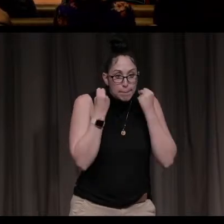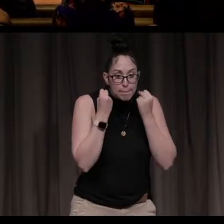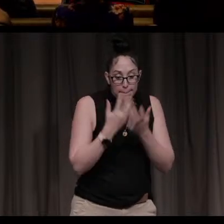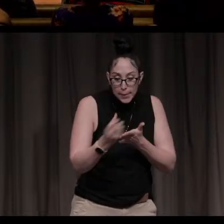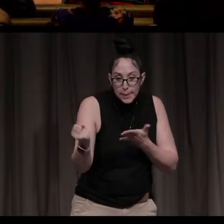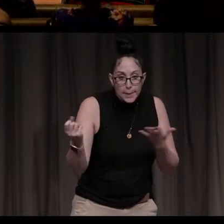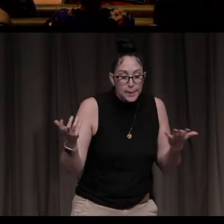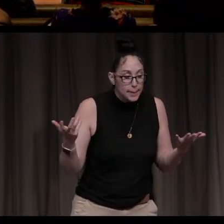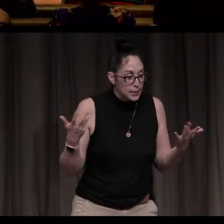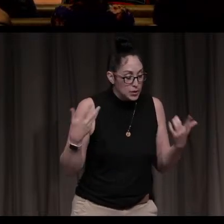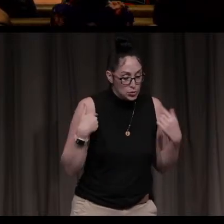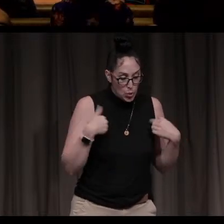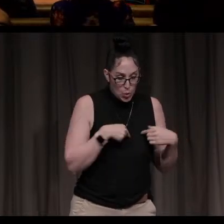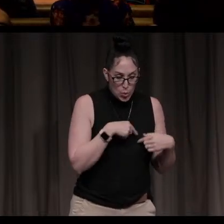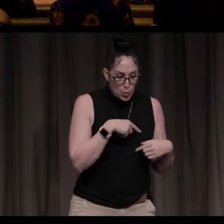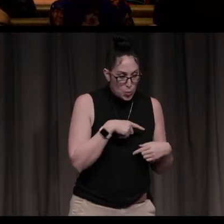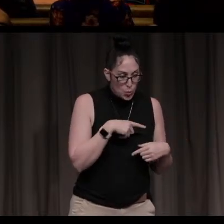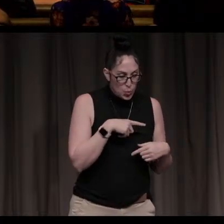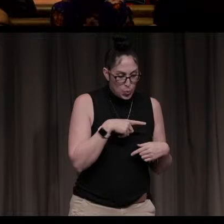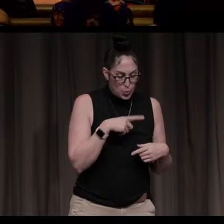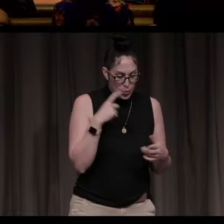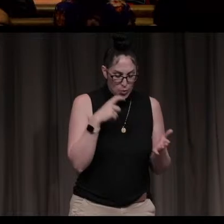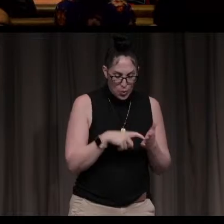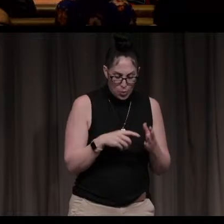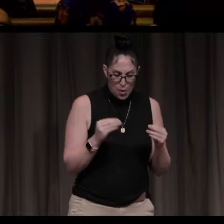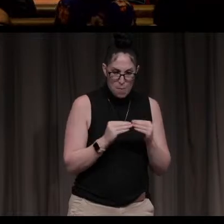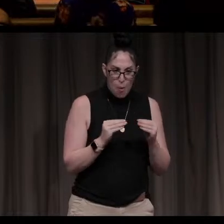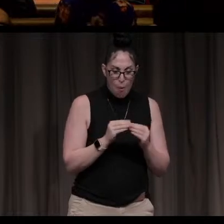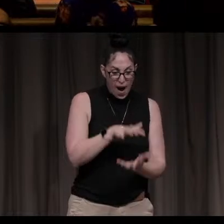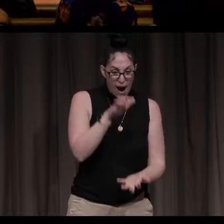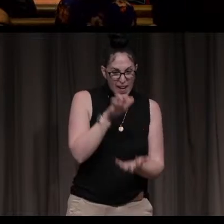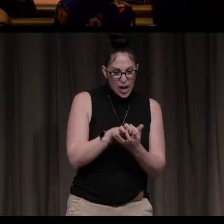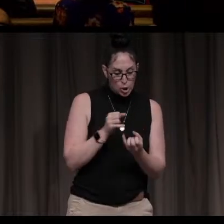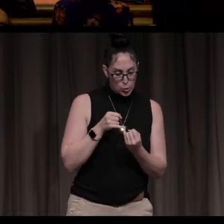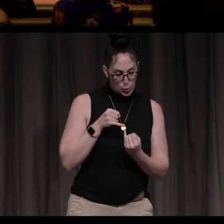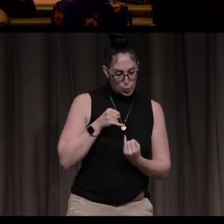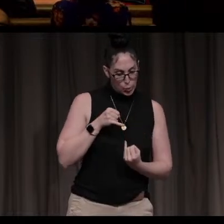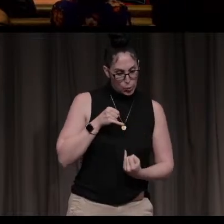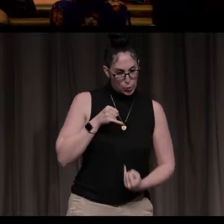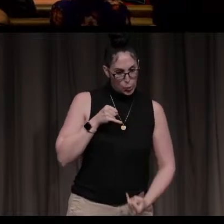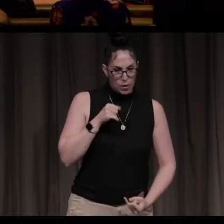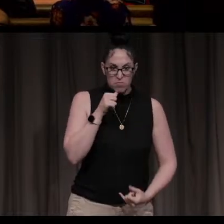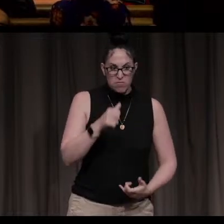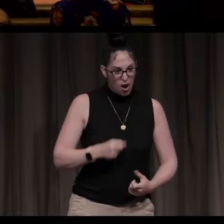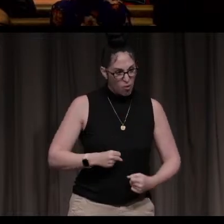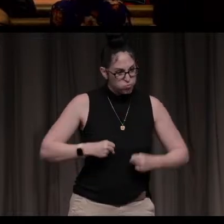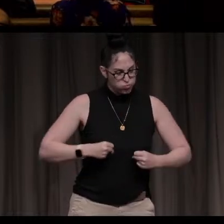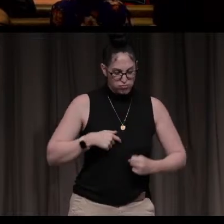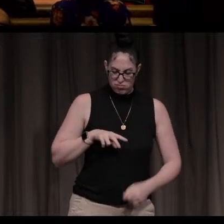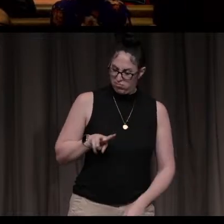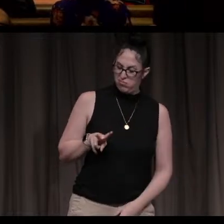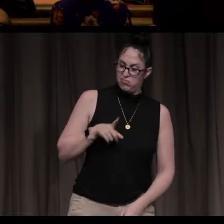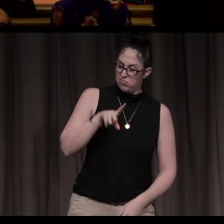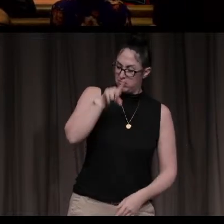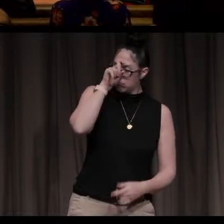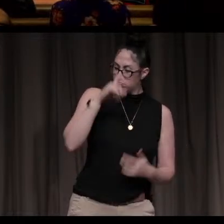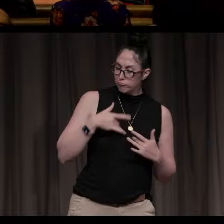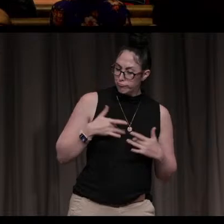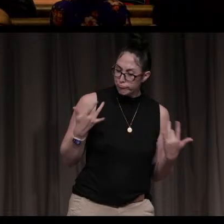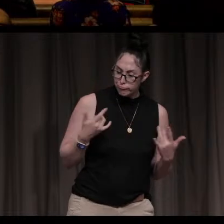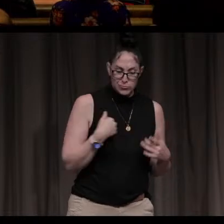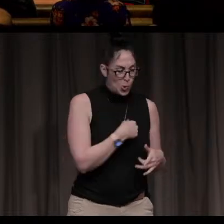that time, we were looking at like skinnier and skinnier and skinnier alligators. Like they weren't doing so good. So we